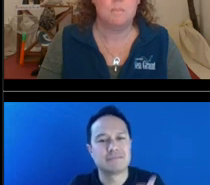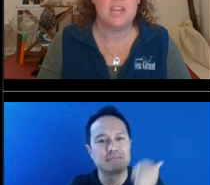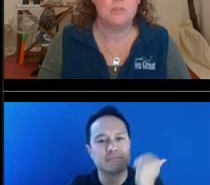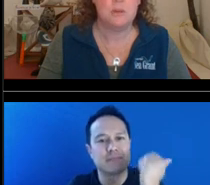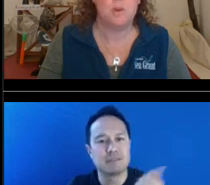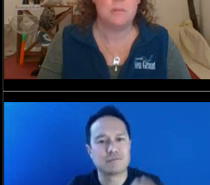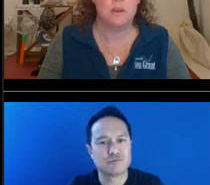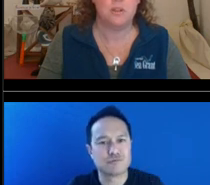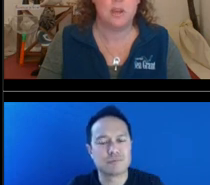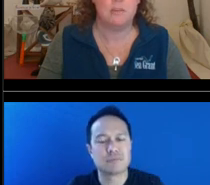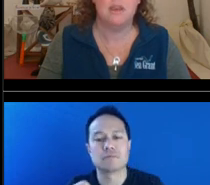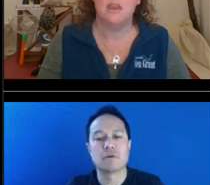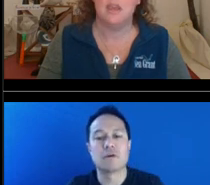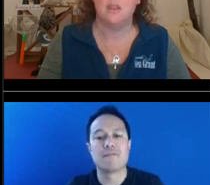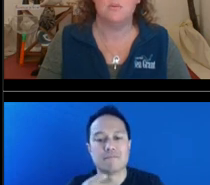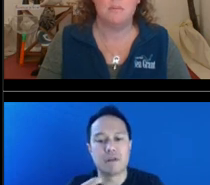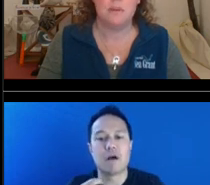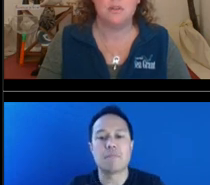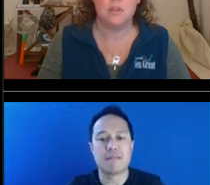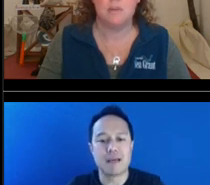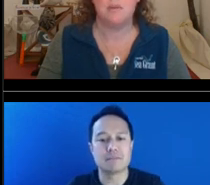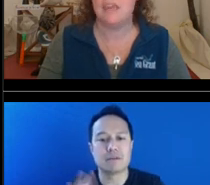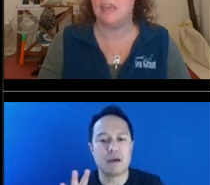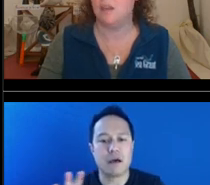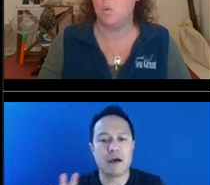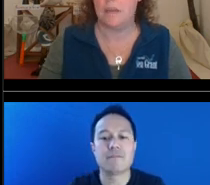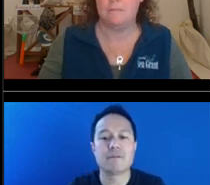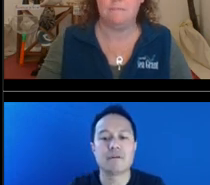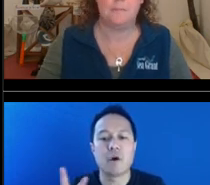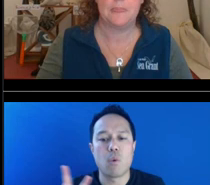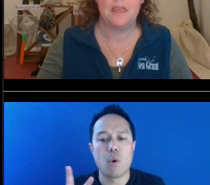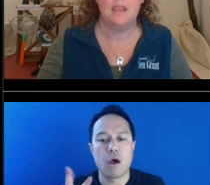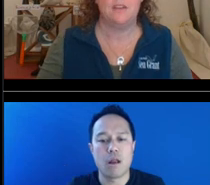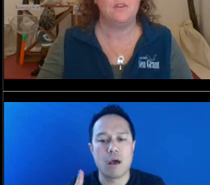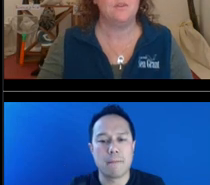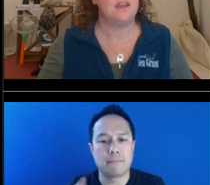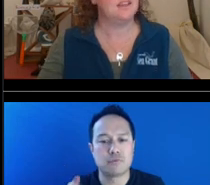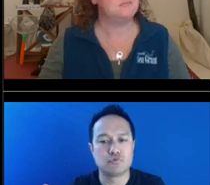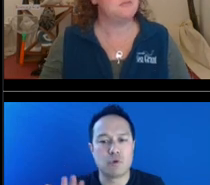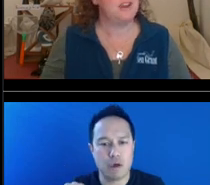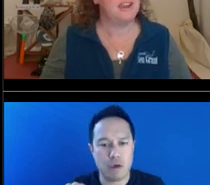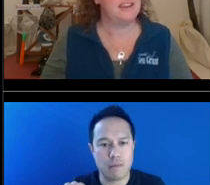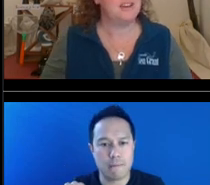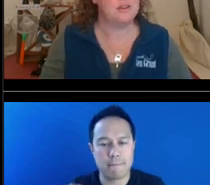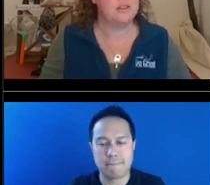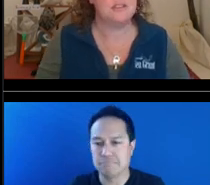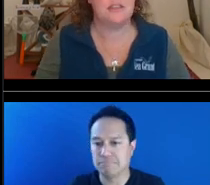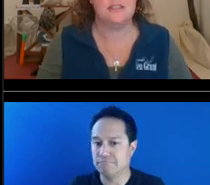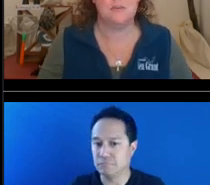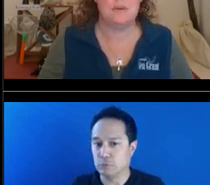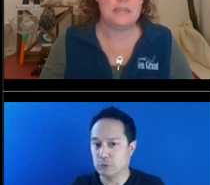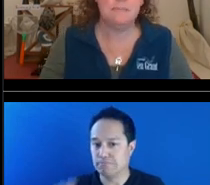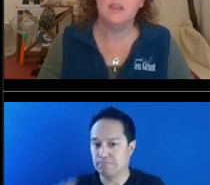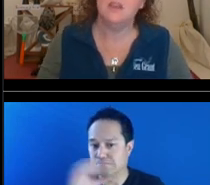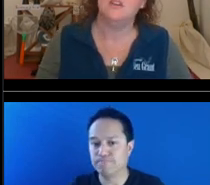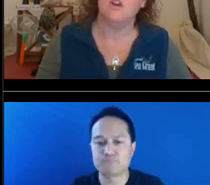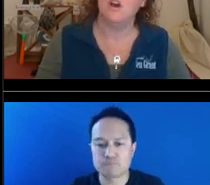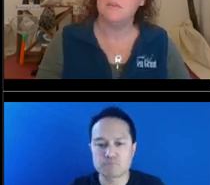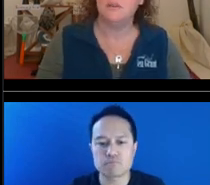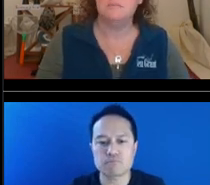of the Mashpee Wampanoag tribe and the Wampanoag tribe of Gayhead-Aquinna. Now, a few guidelines before I hand it over to Stacy and